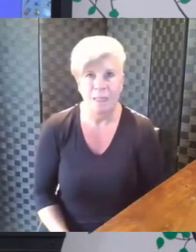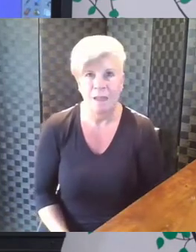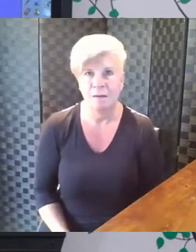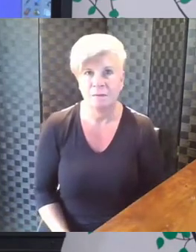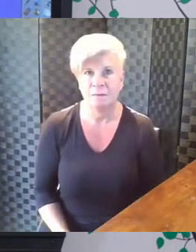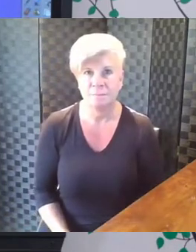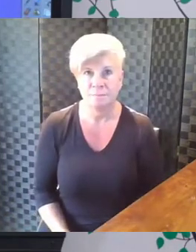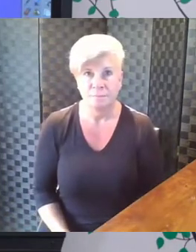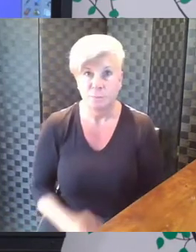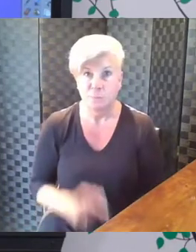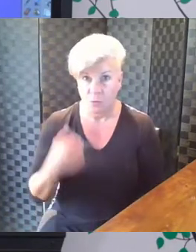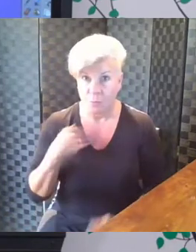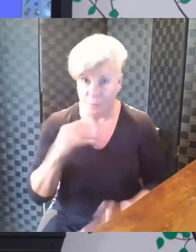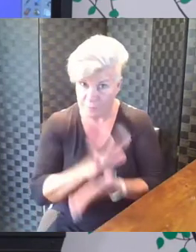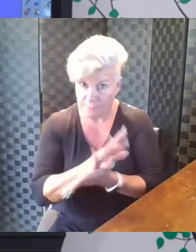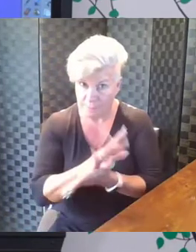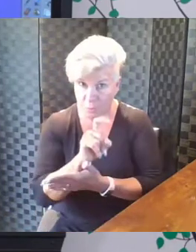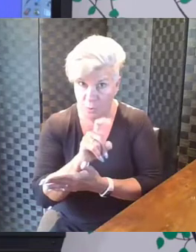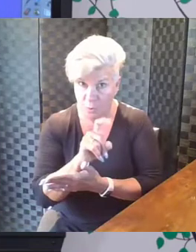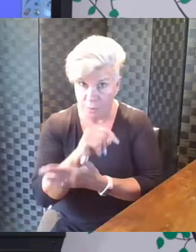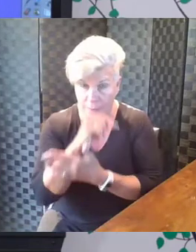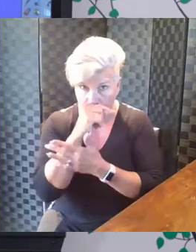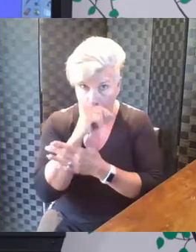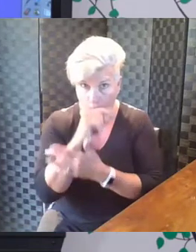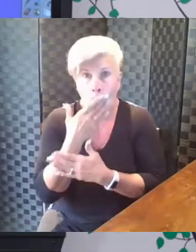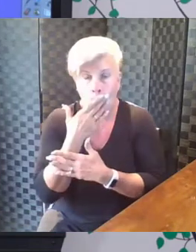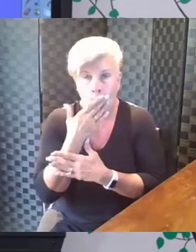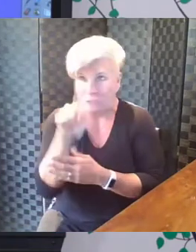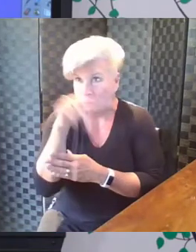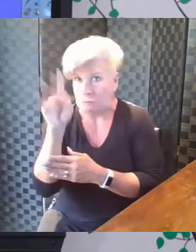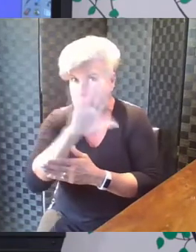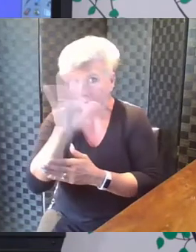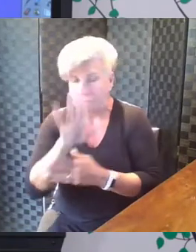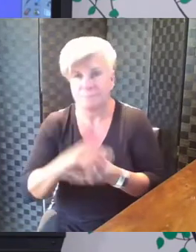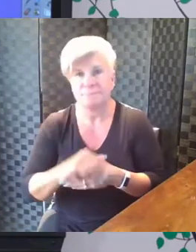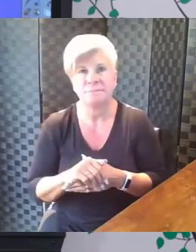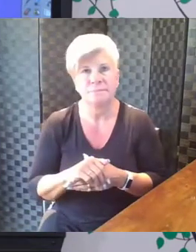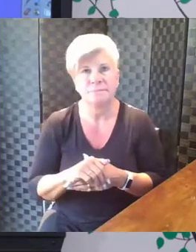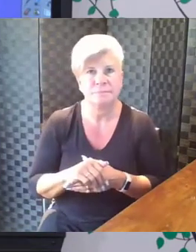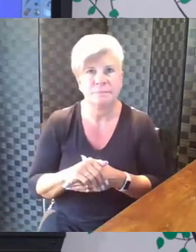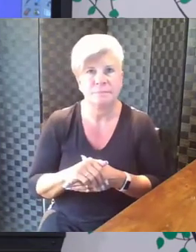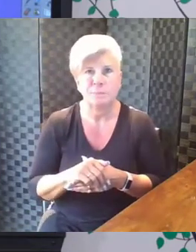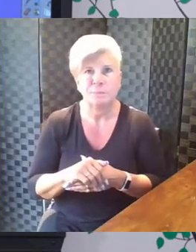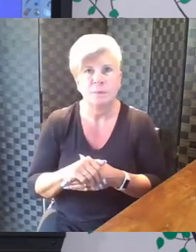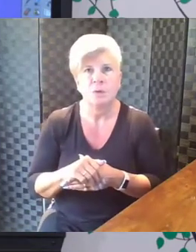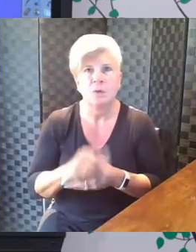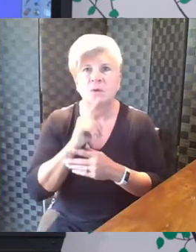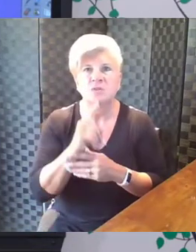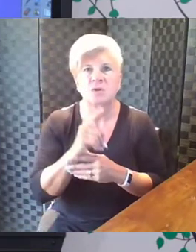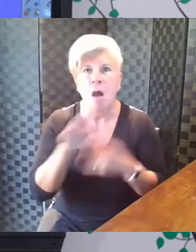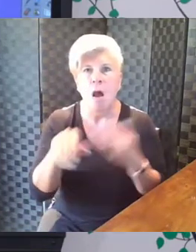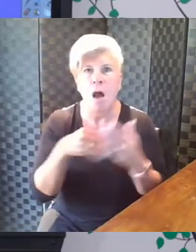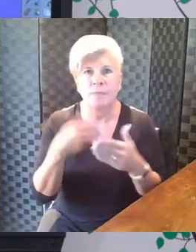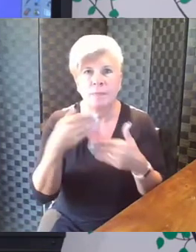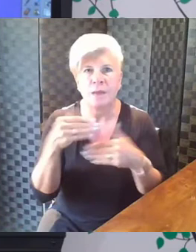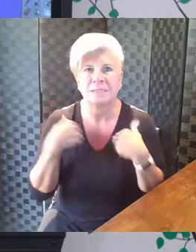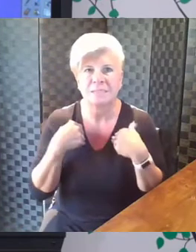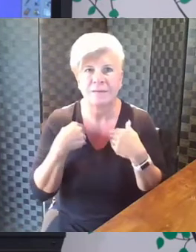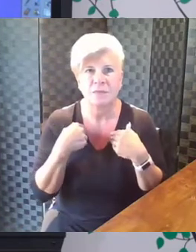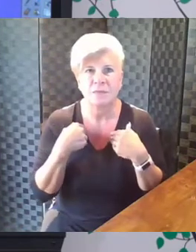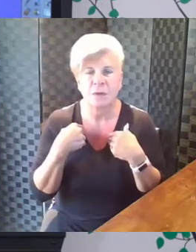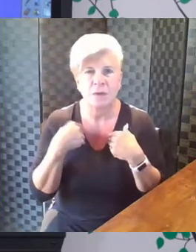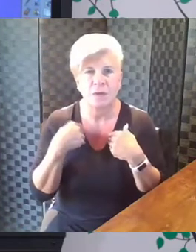If you do have this page with me, let me erase it so you can see it. We're going to make sure every box is going to have